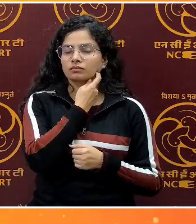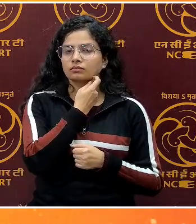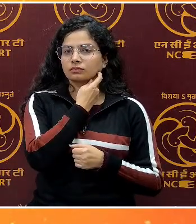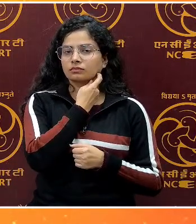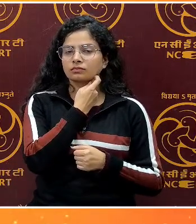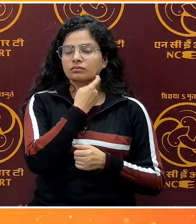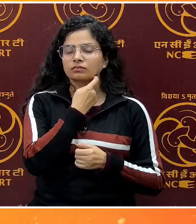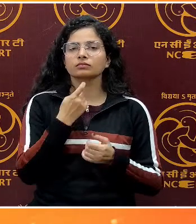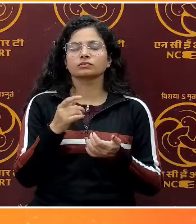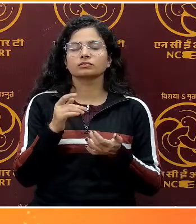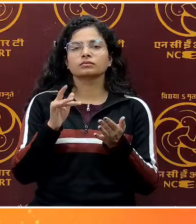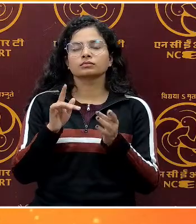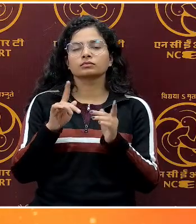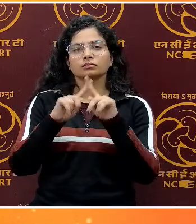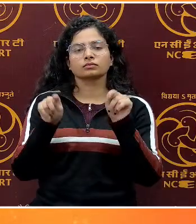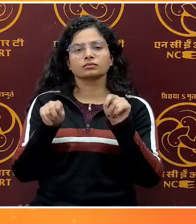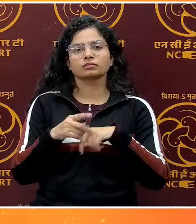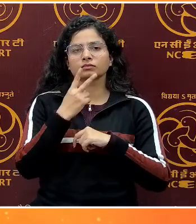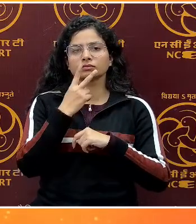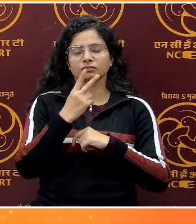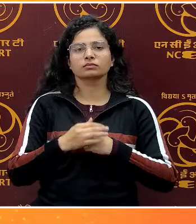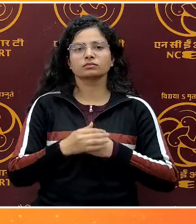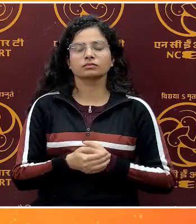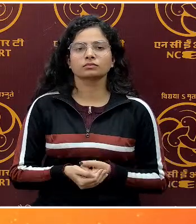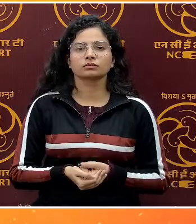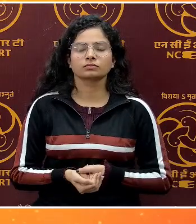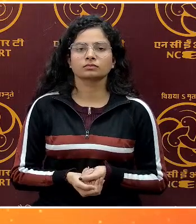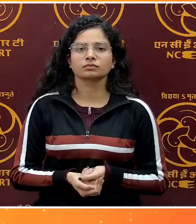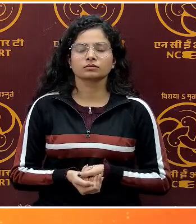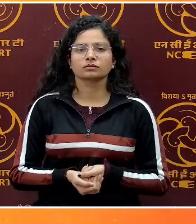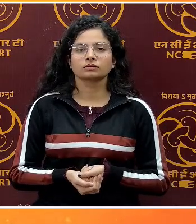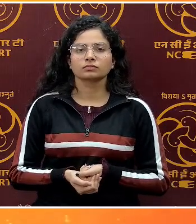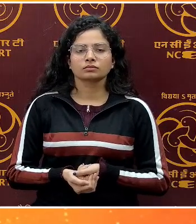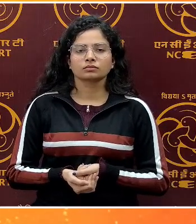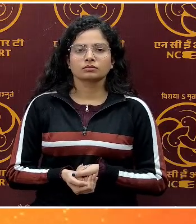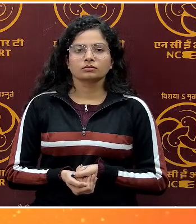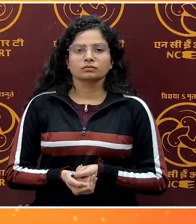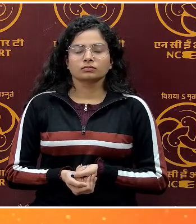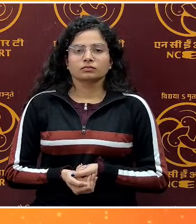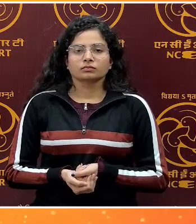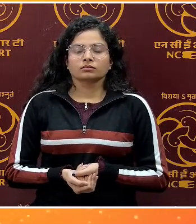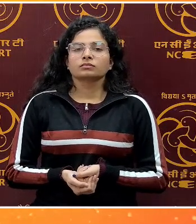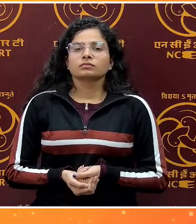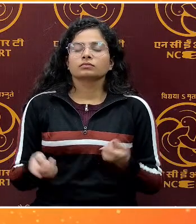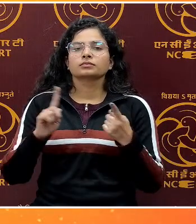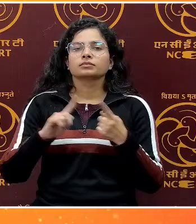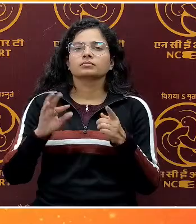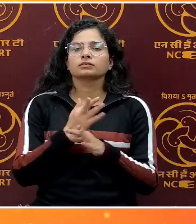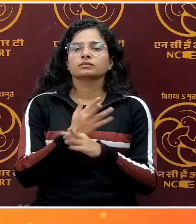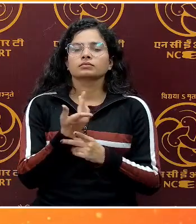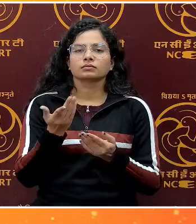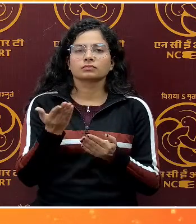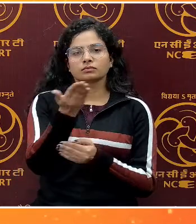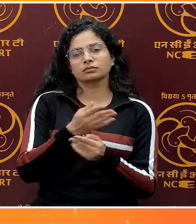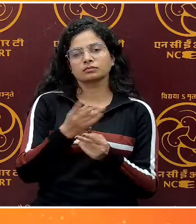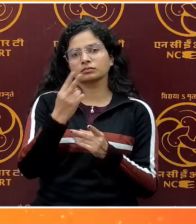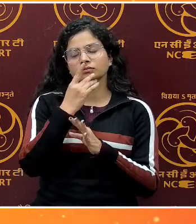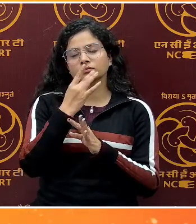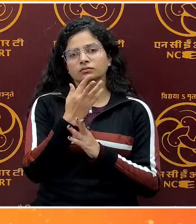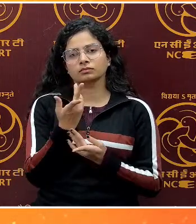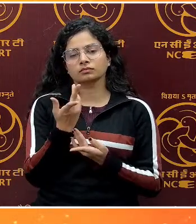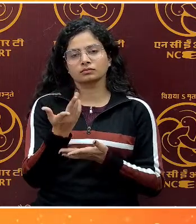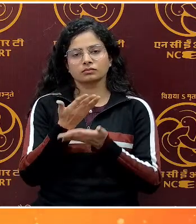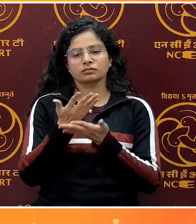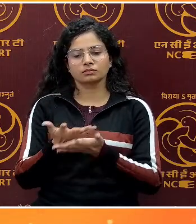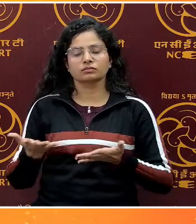right here. So this image is inverted one. Okay. What happens? Now you just see the object,